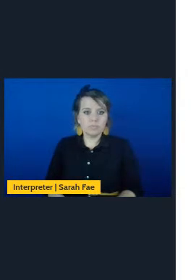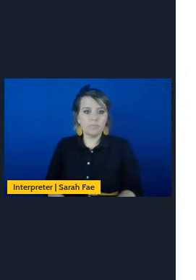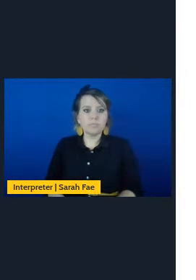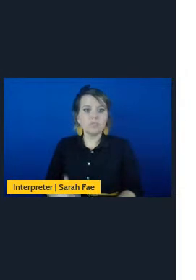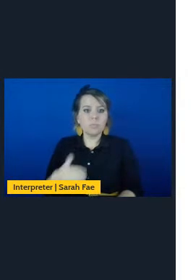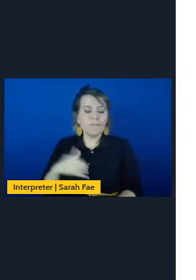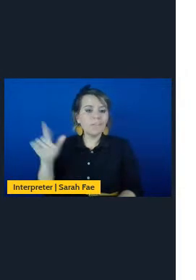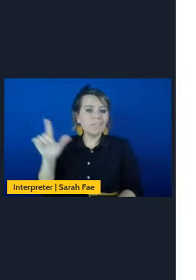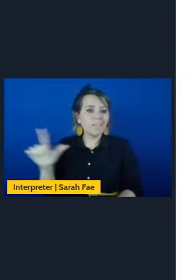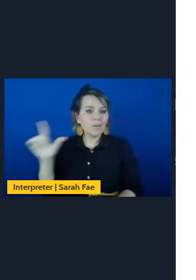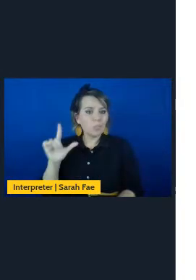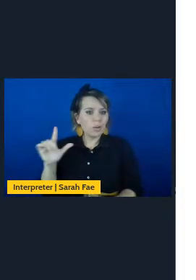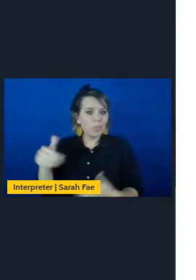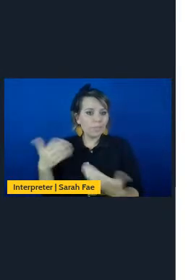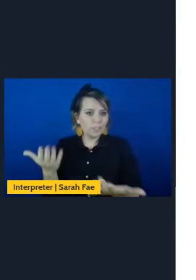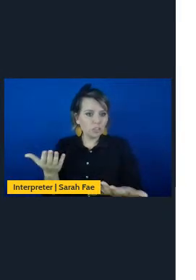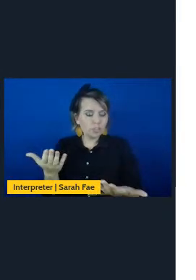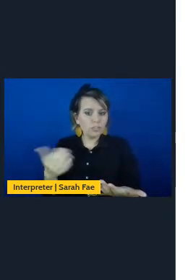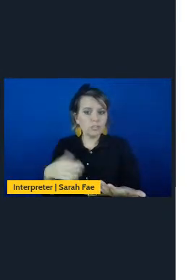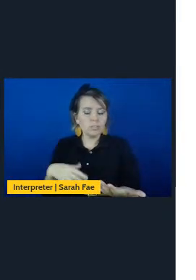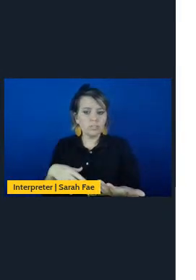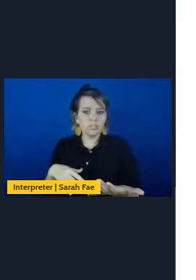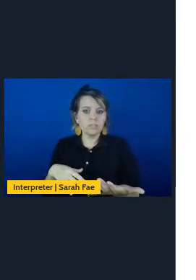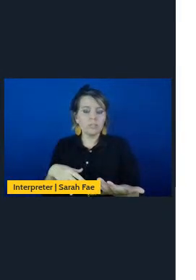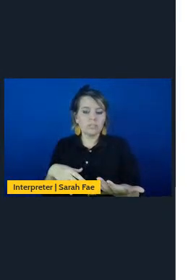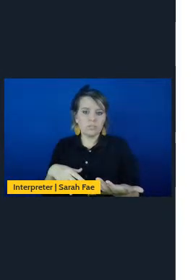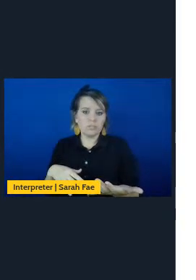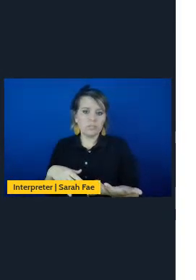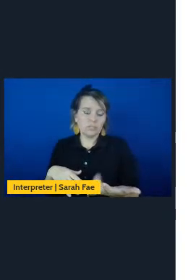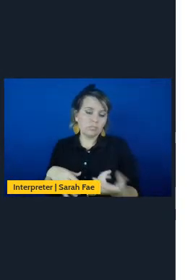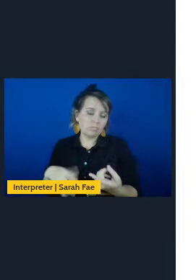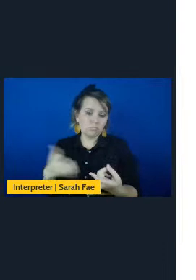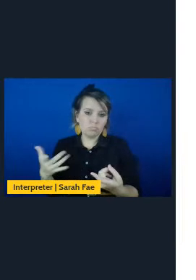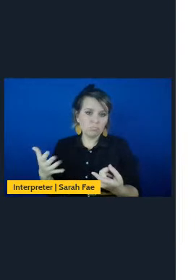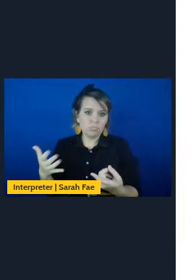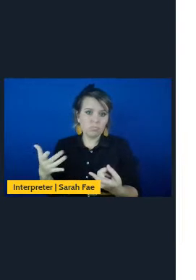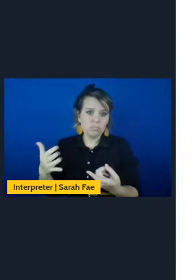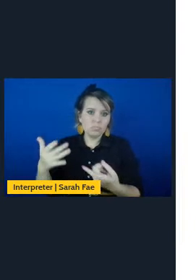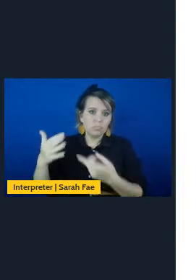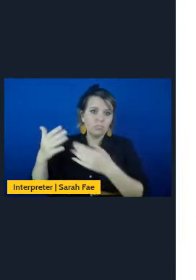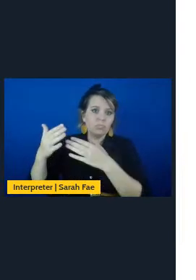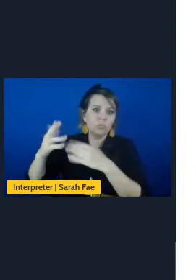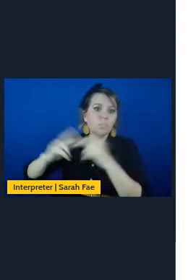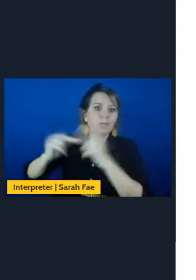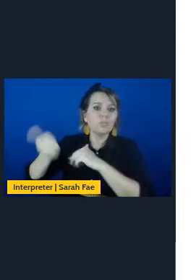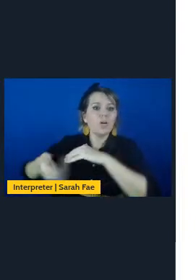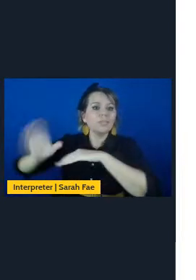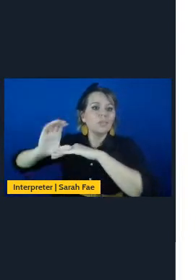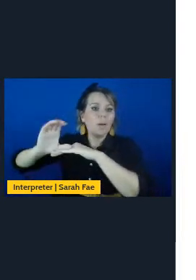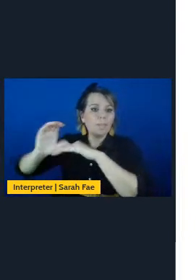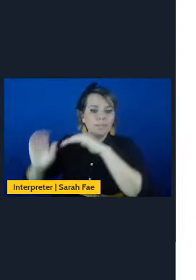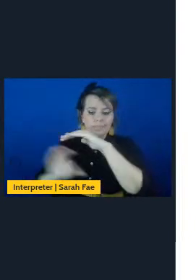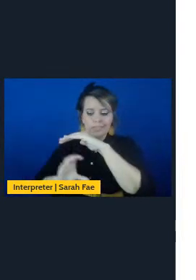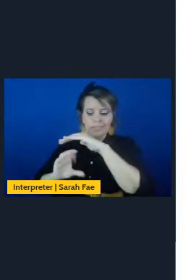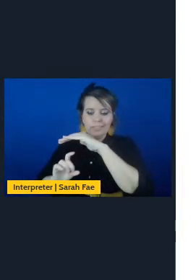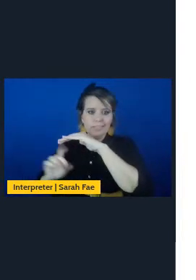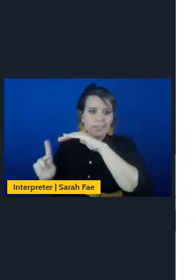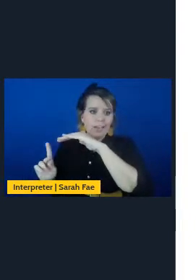provisions to build on top of the CDK pipelines, because CDK pipelines already use the